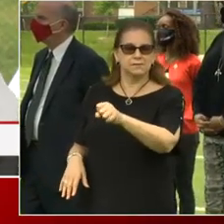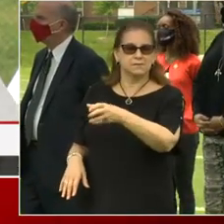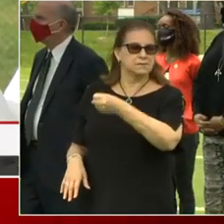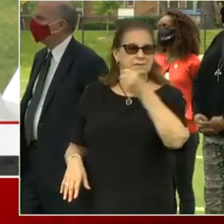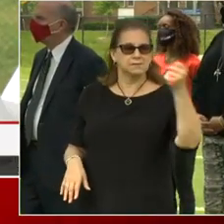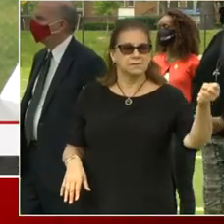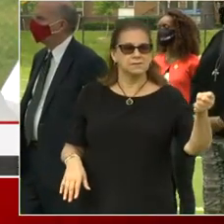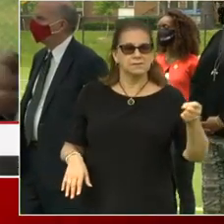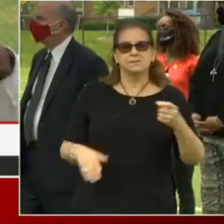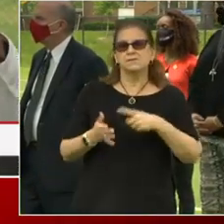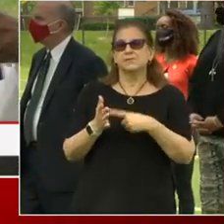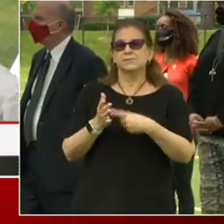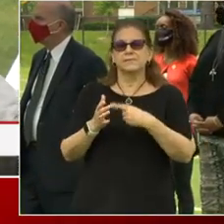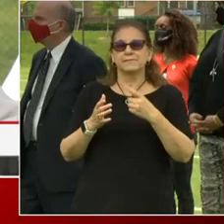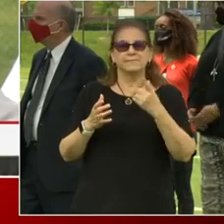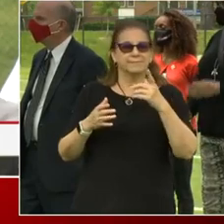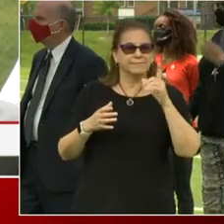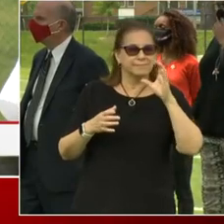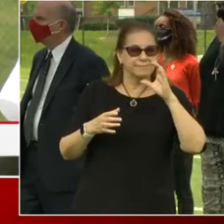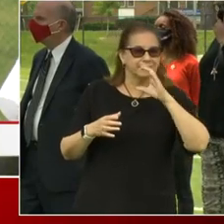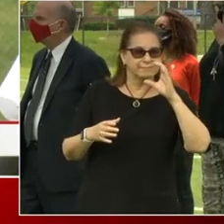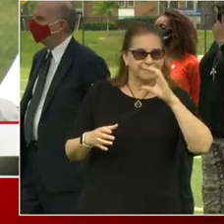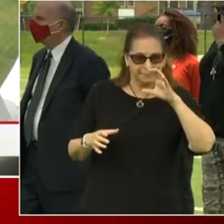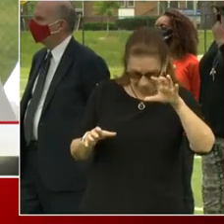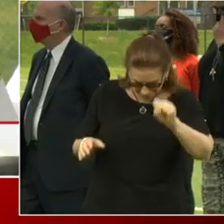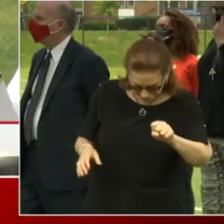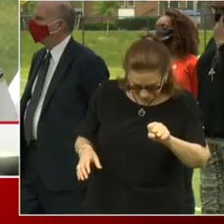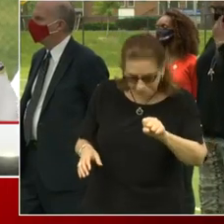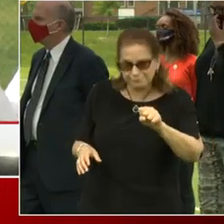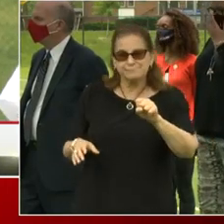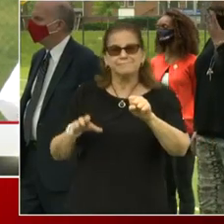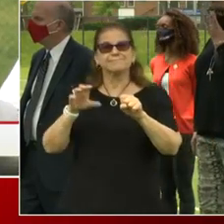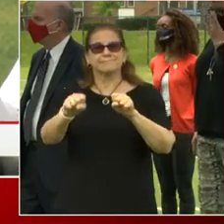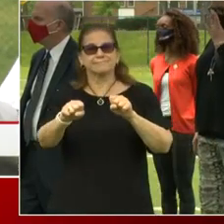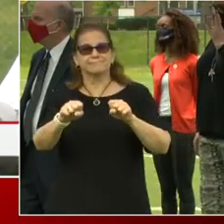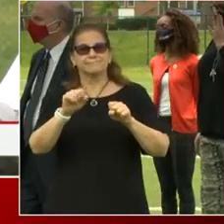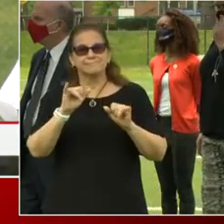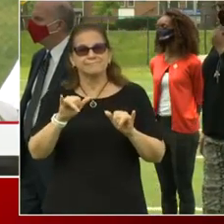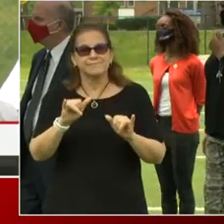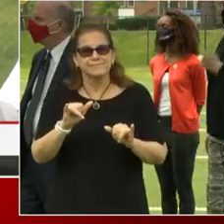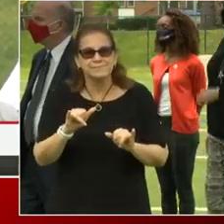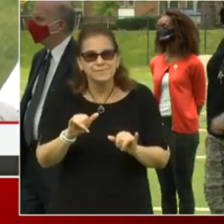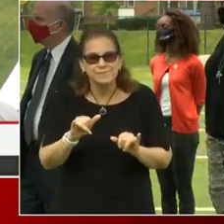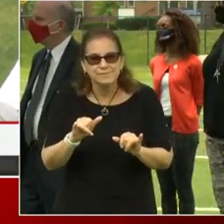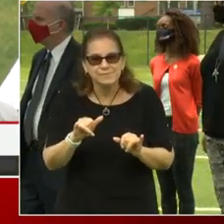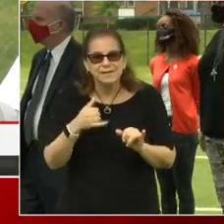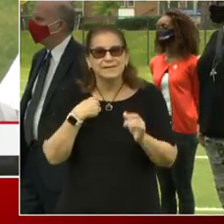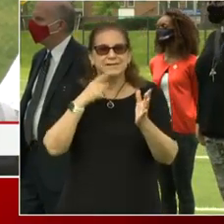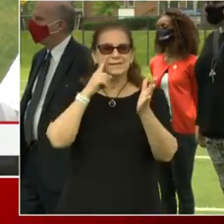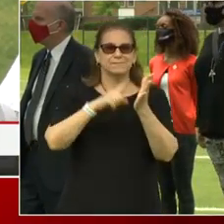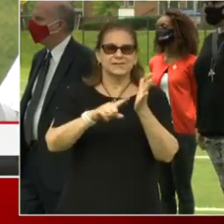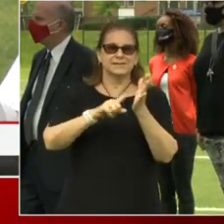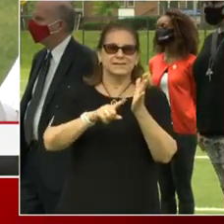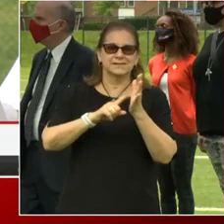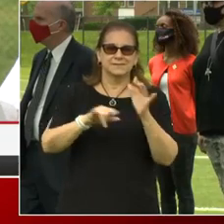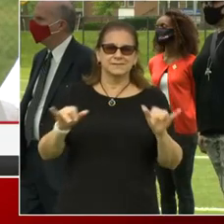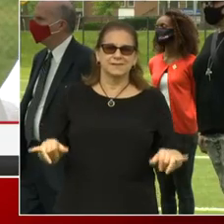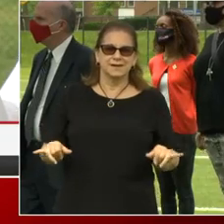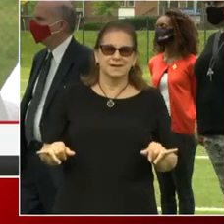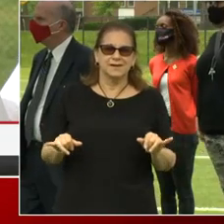weeks, sometimes within months, just really depending on the investigation. I can tell you that the investigation continues to progress